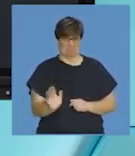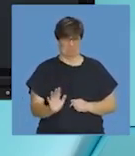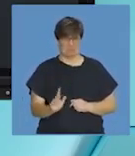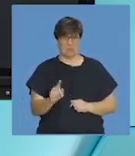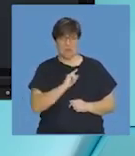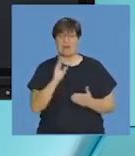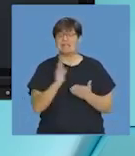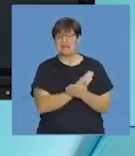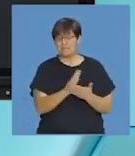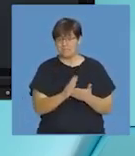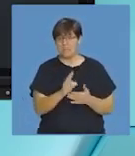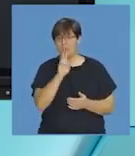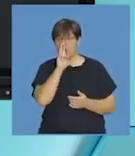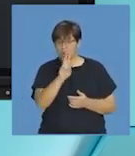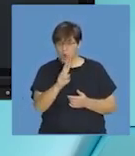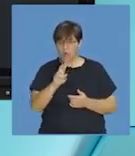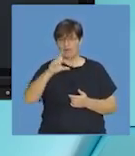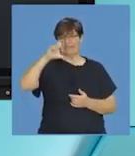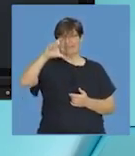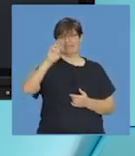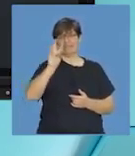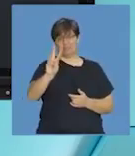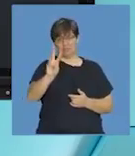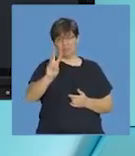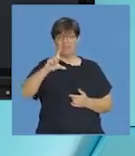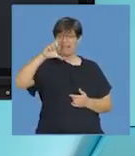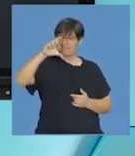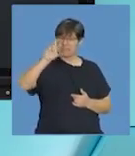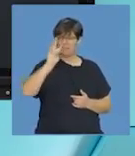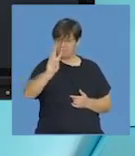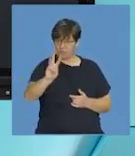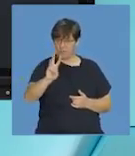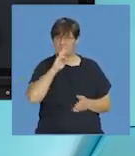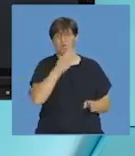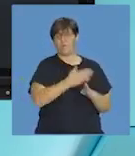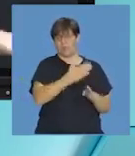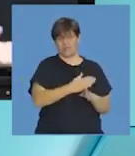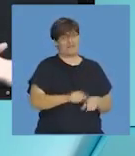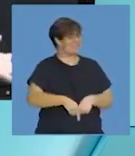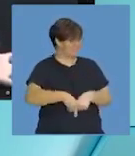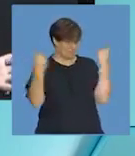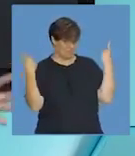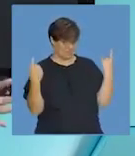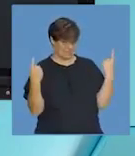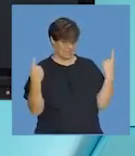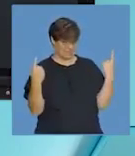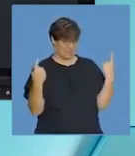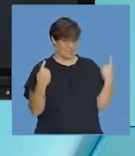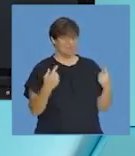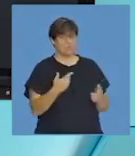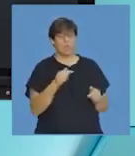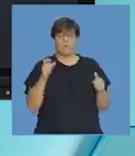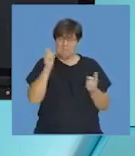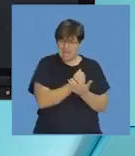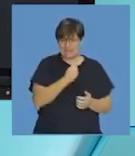because sometimes it looks like a capital W, and capital W is work. It's a different thing altogether. So it's got